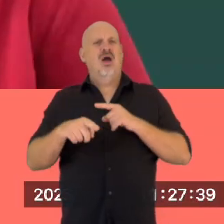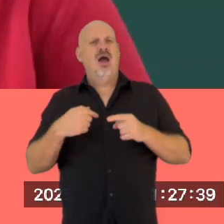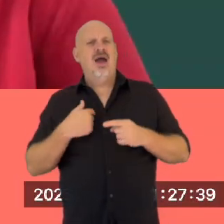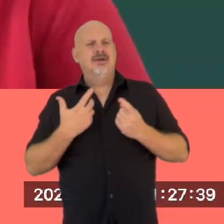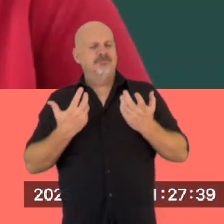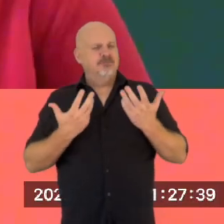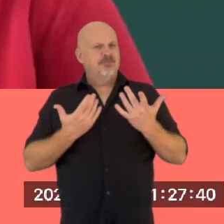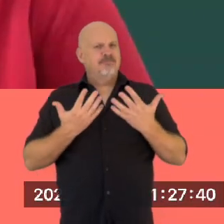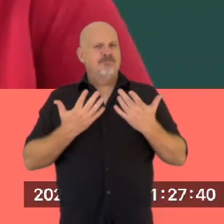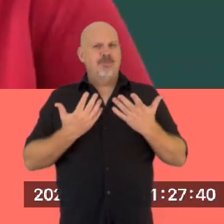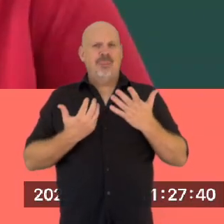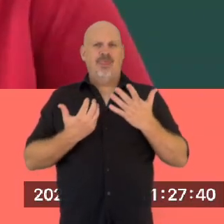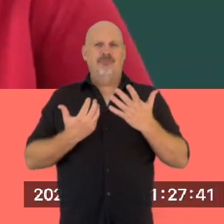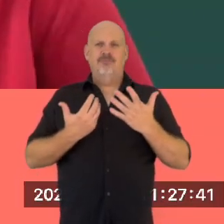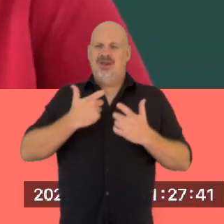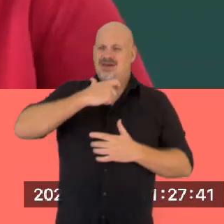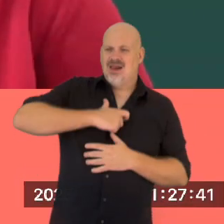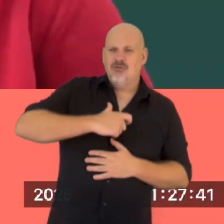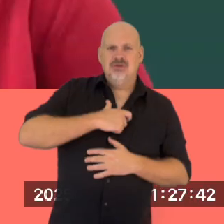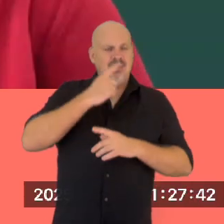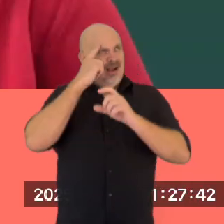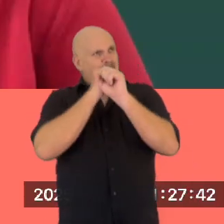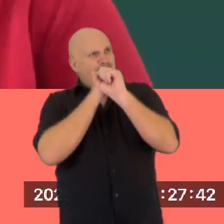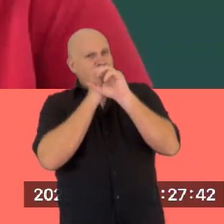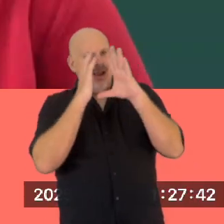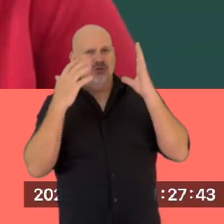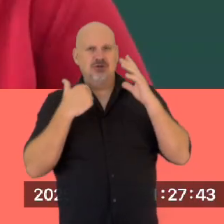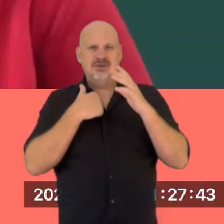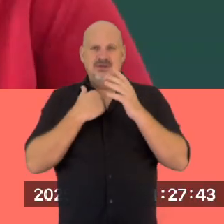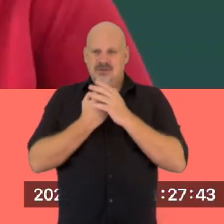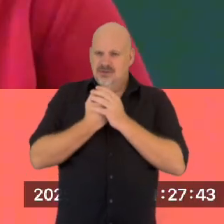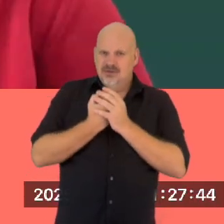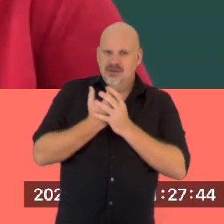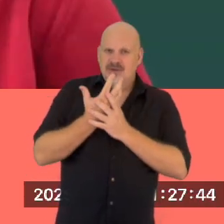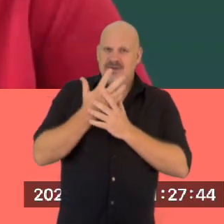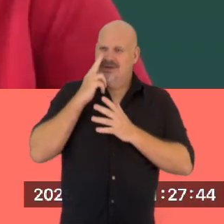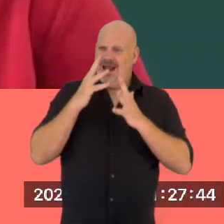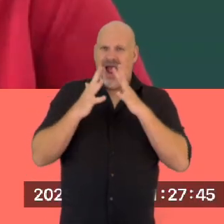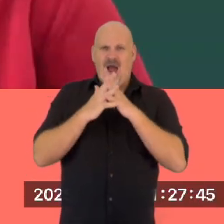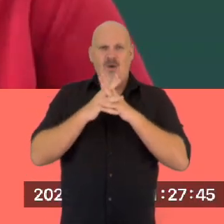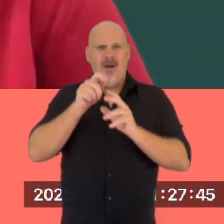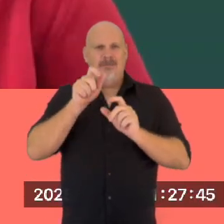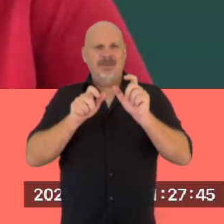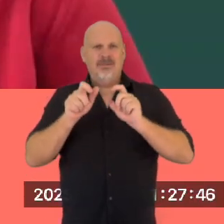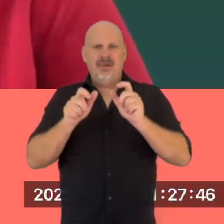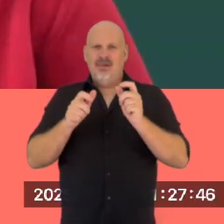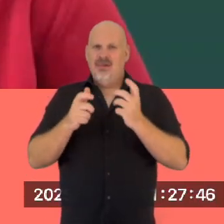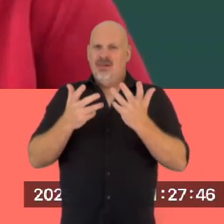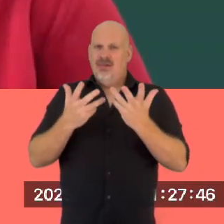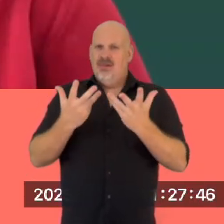And I always try to develop characters and imagination and see